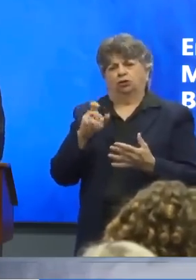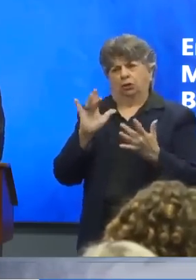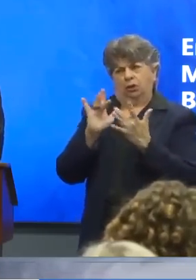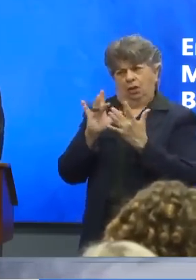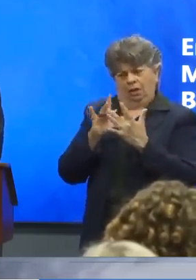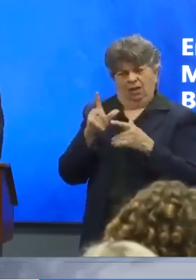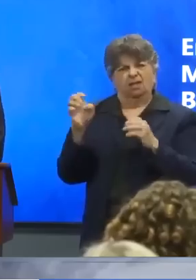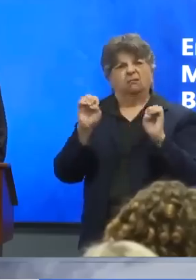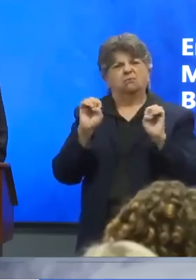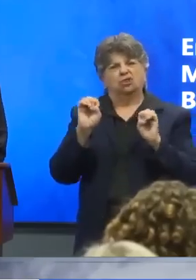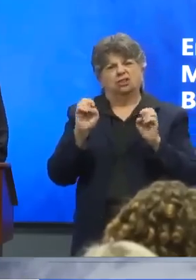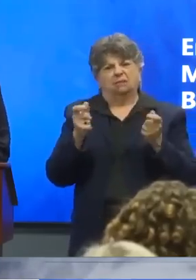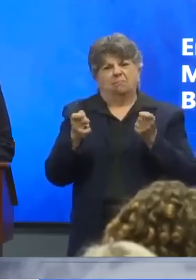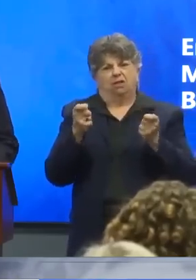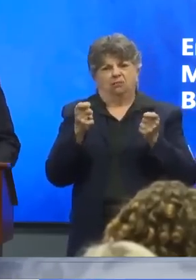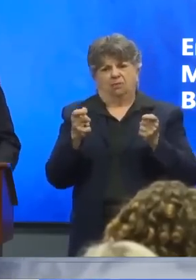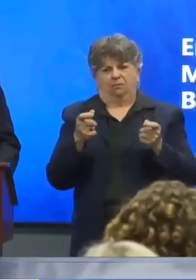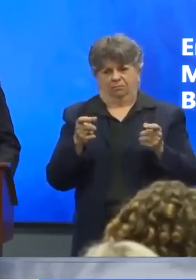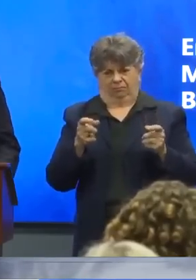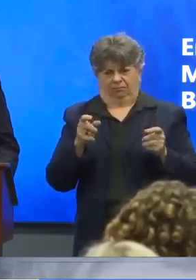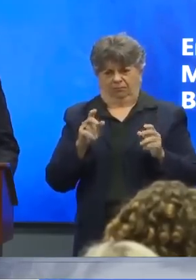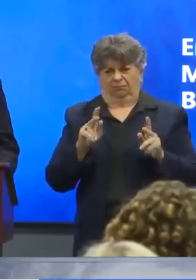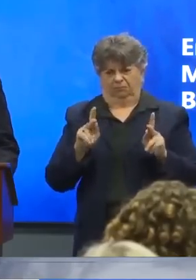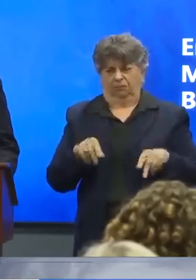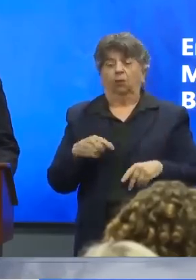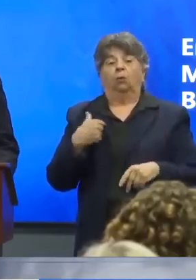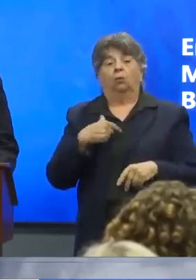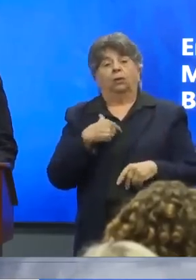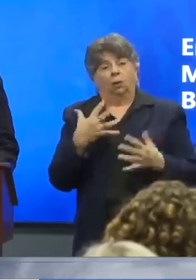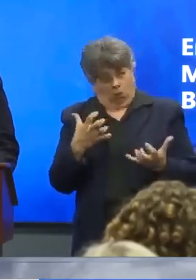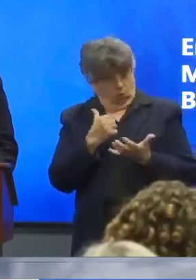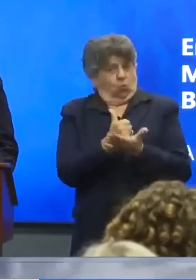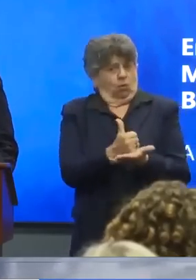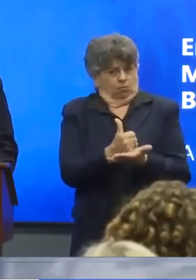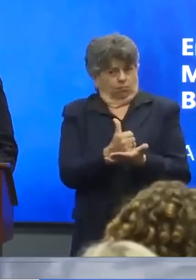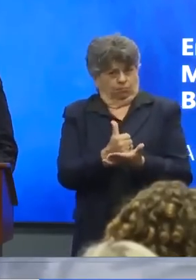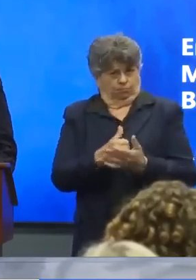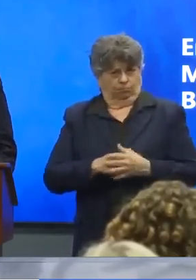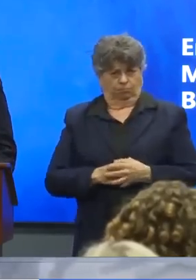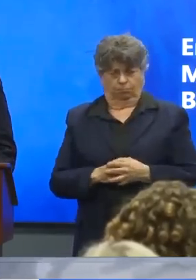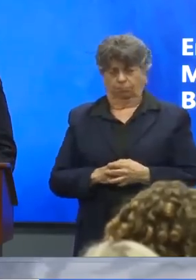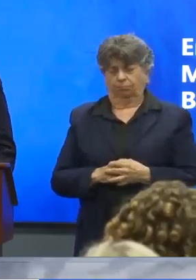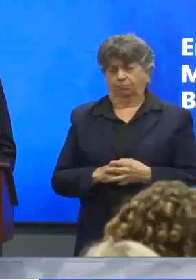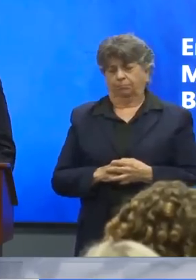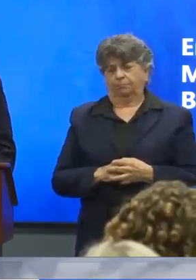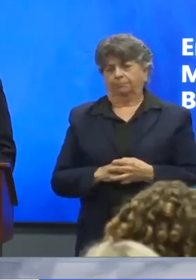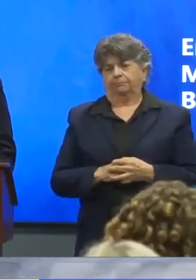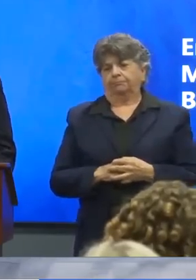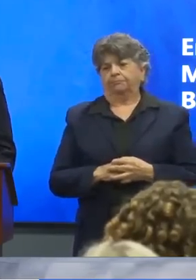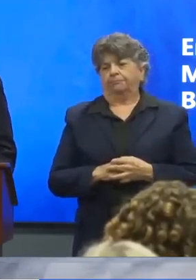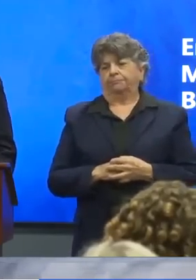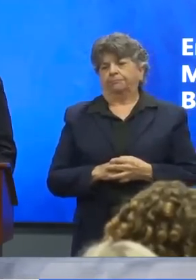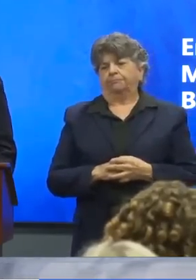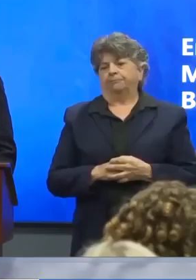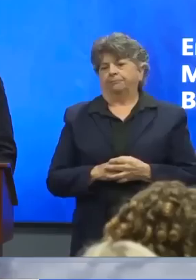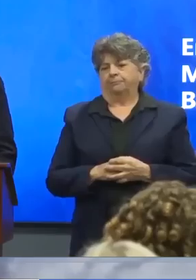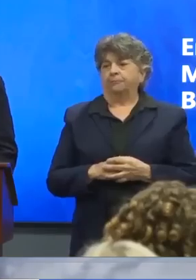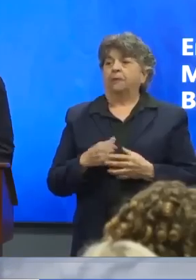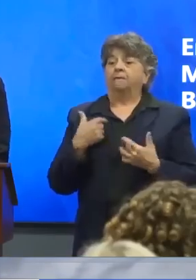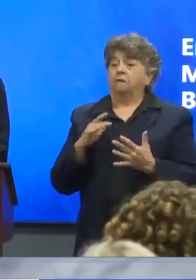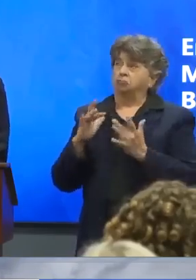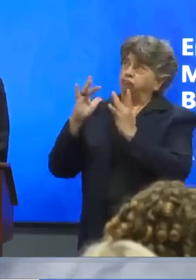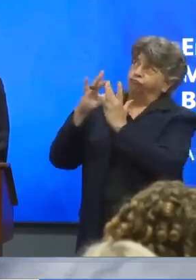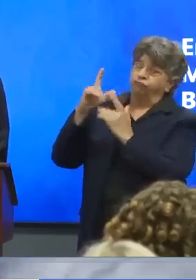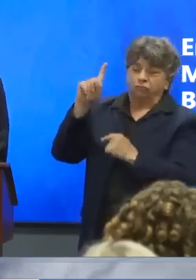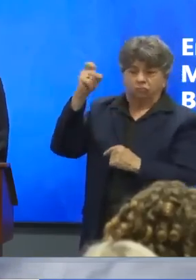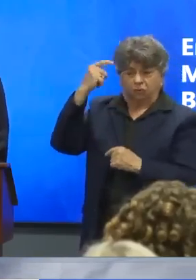as possible. We want to be helpful, and we want to get you what you need. I have spoken with the president. I've spoken with FEMA